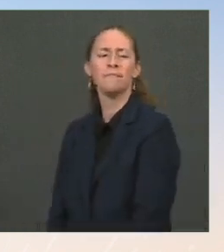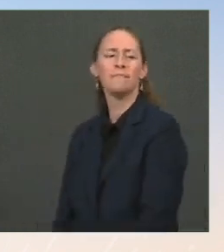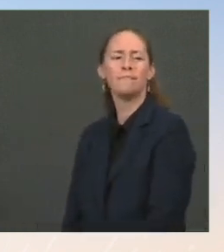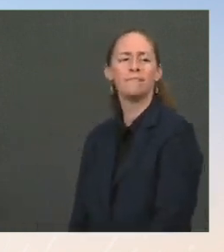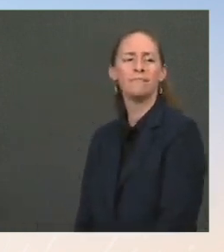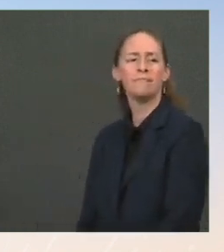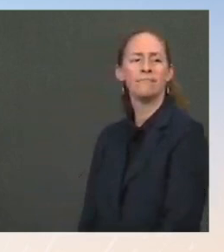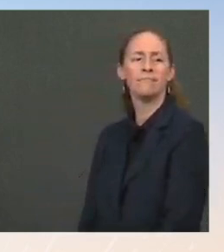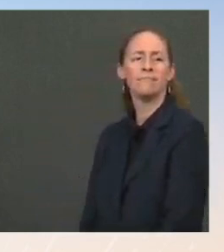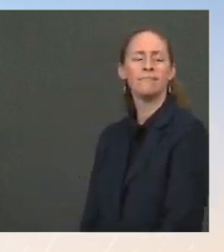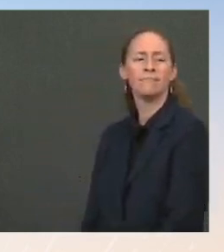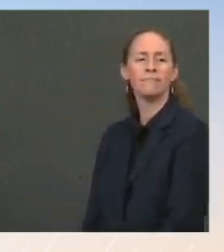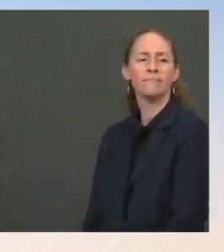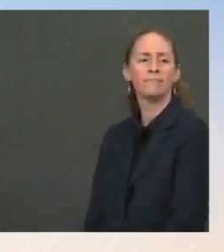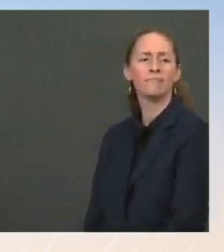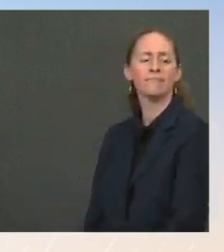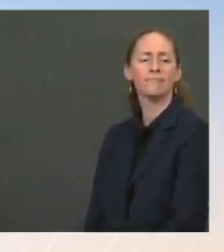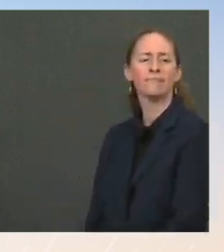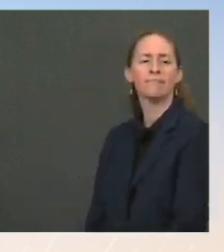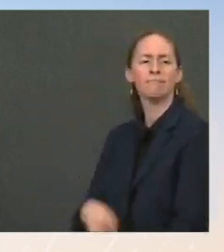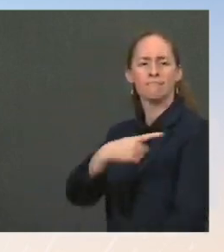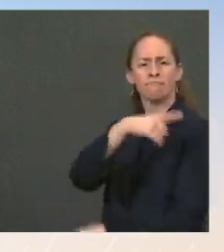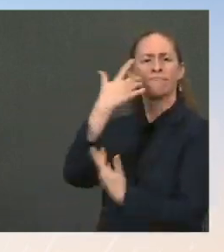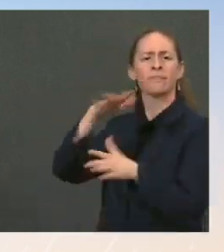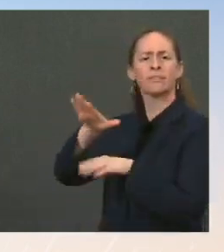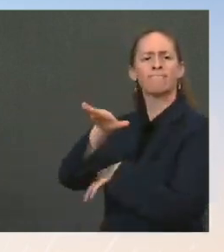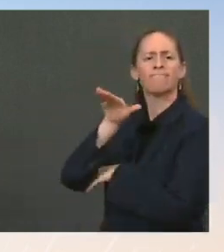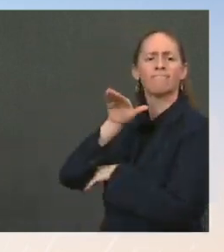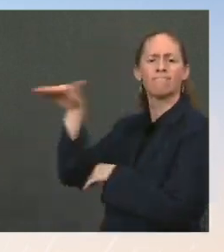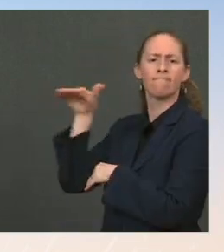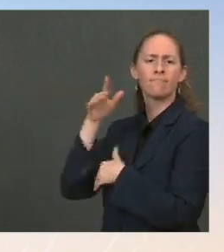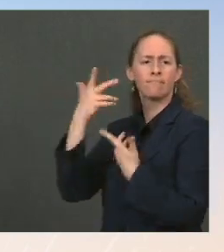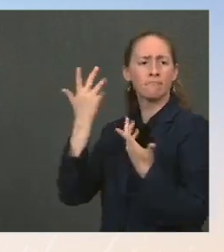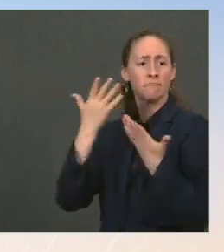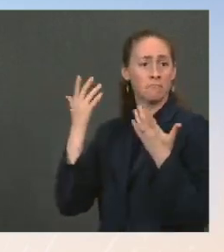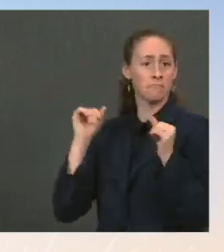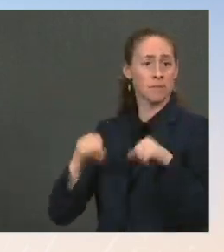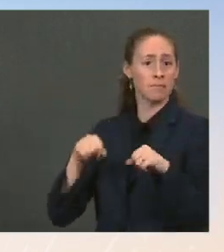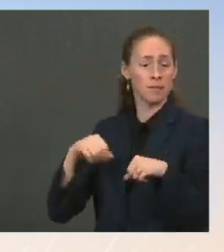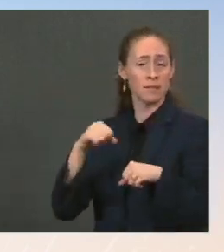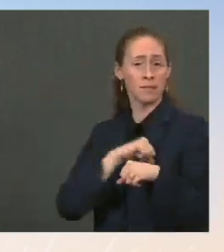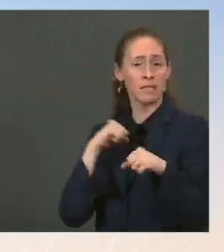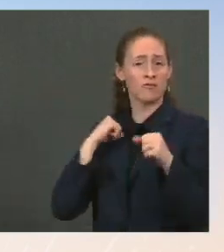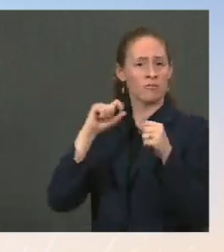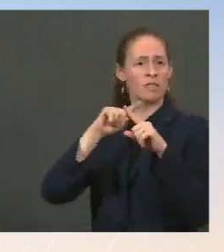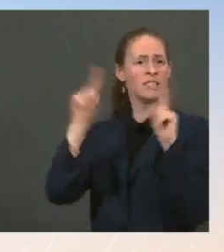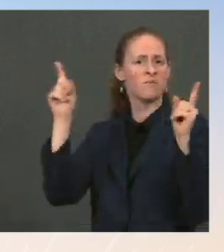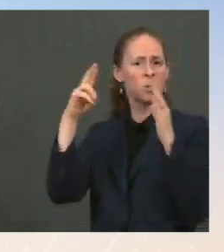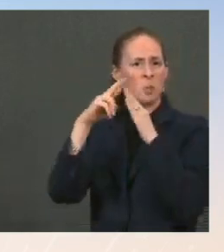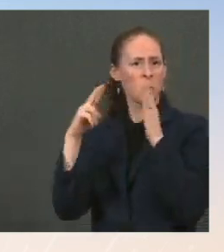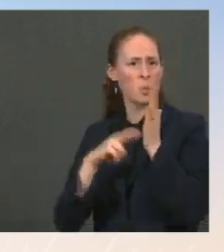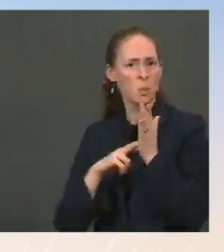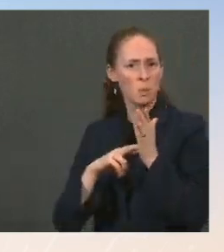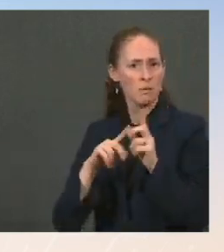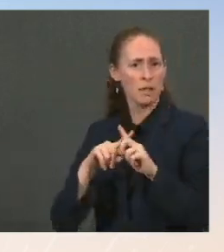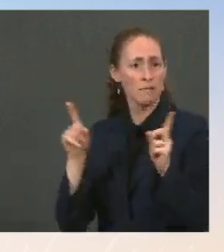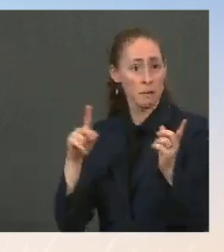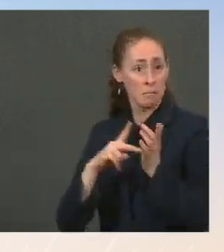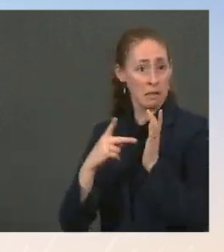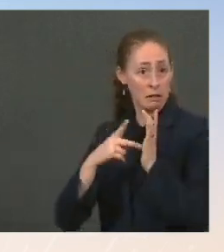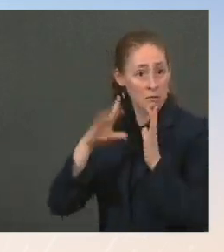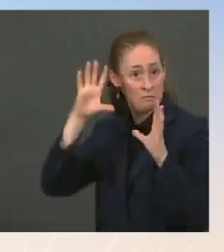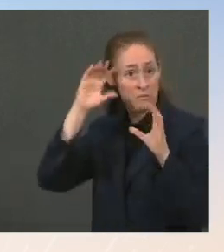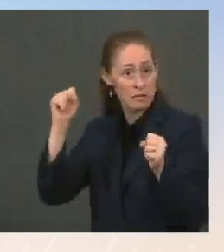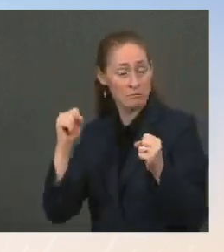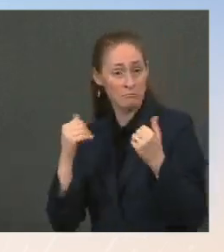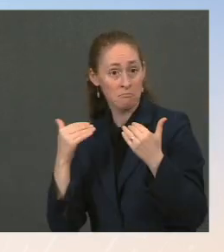signaled yesterday that it's possible that the Senate could change its rules, that we should not read that as him expressing support for that notion? The president